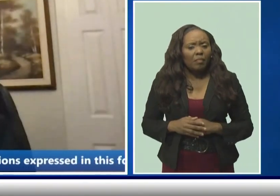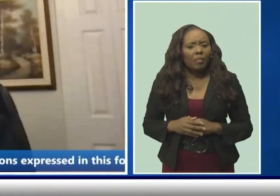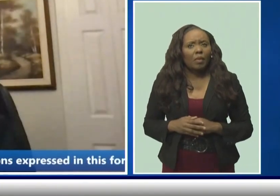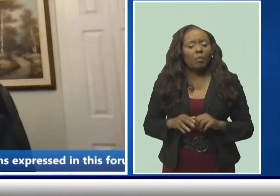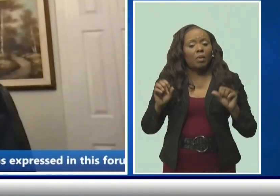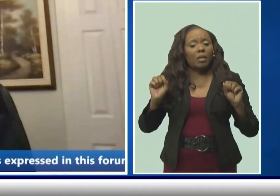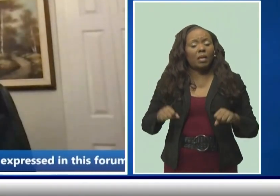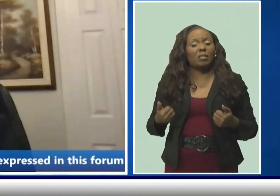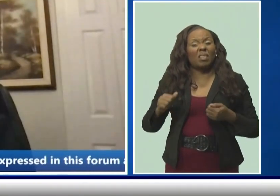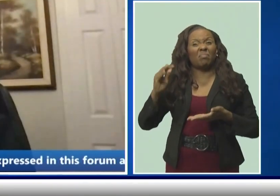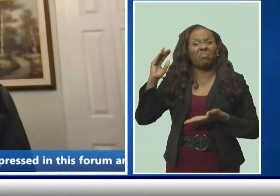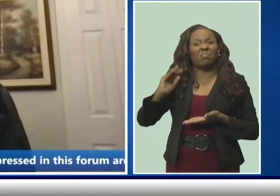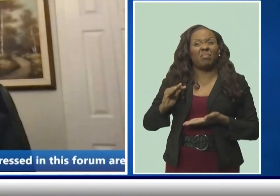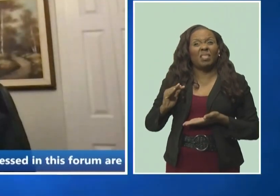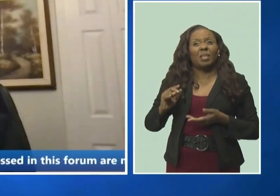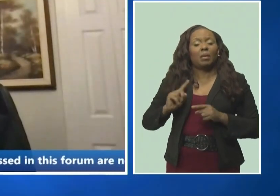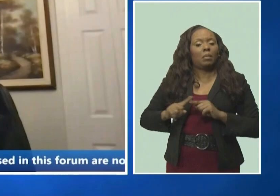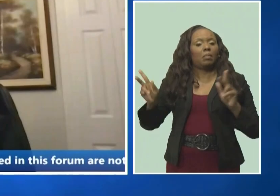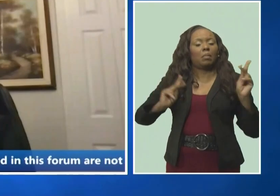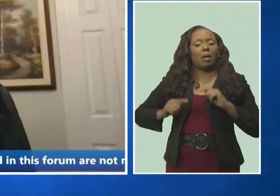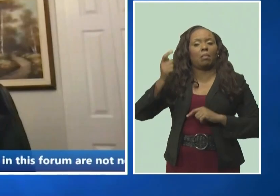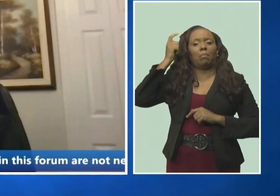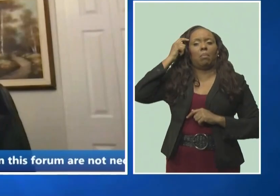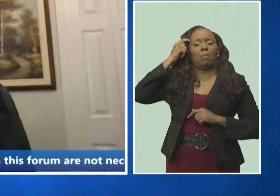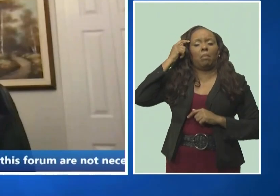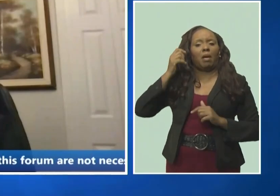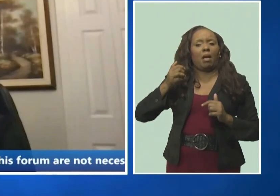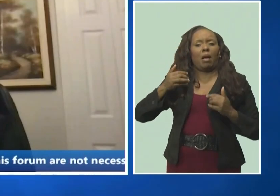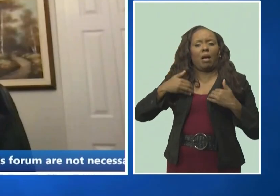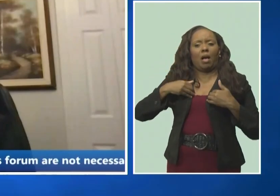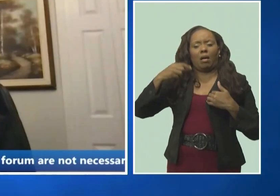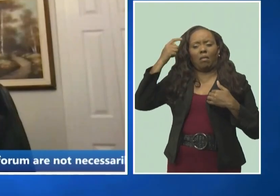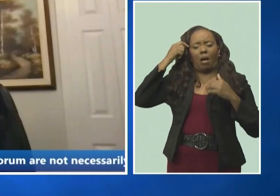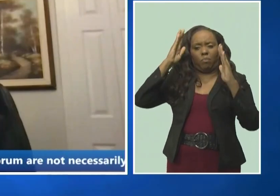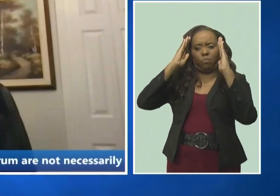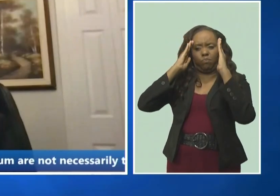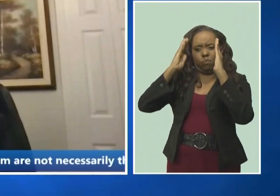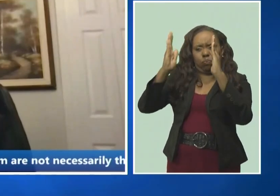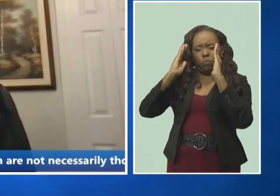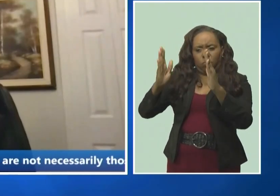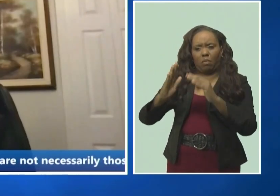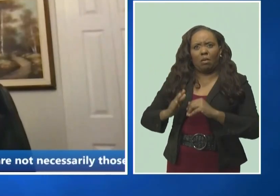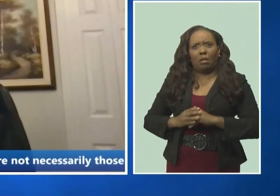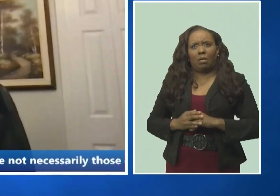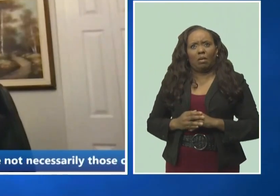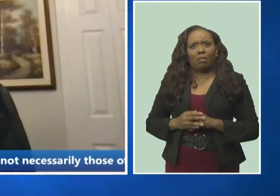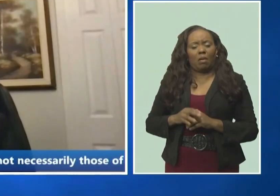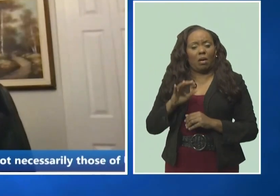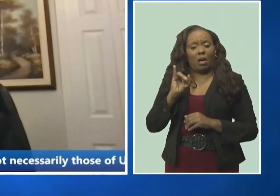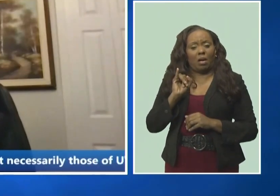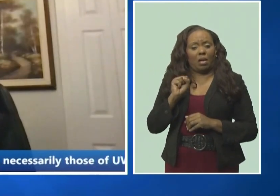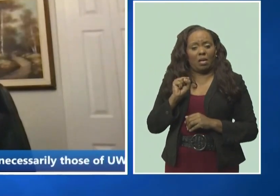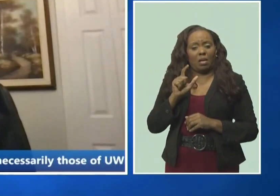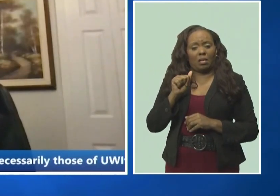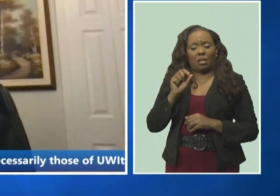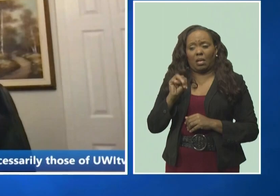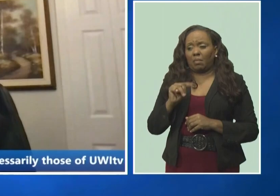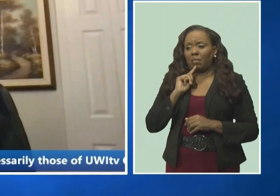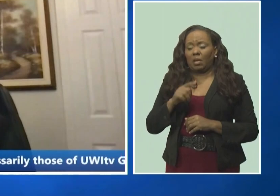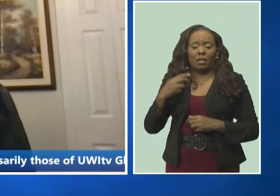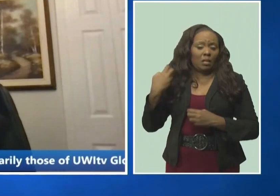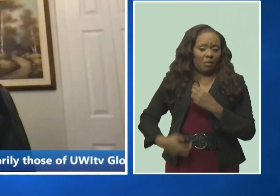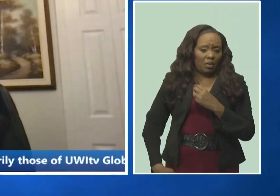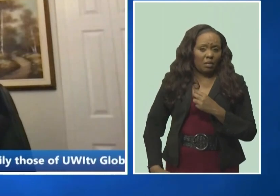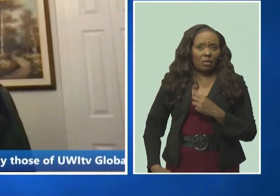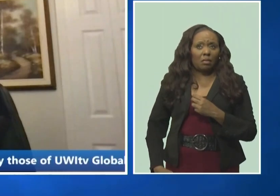chances of eliminating the ideology of radical Islam is very, very difficult,